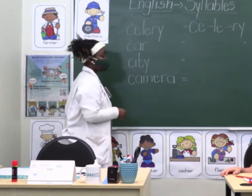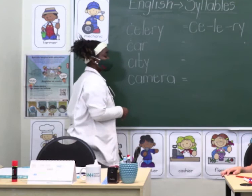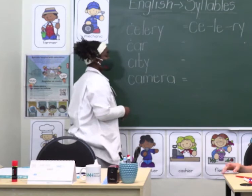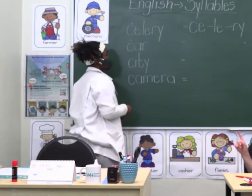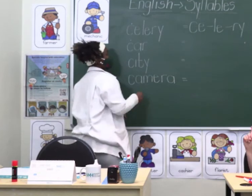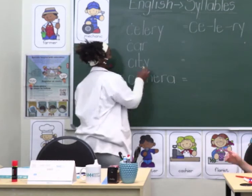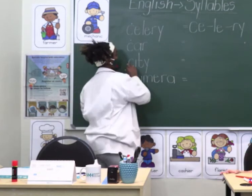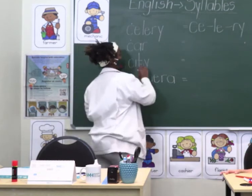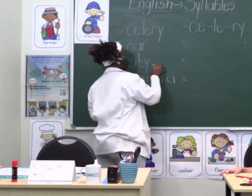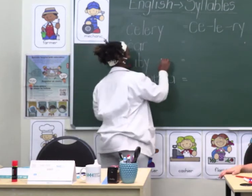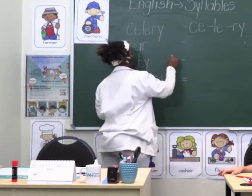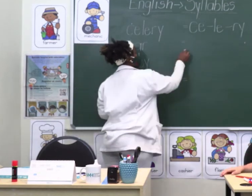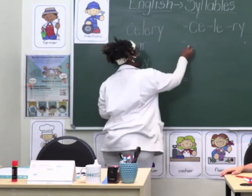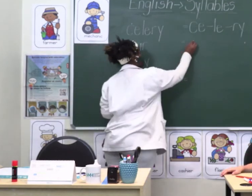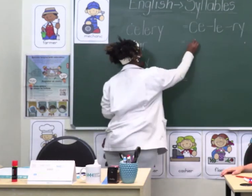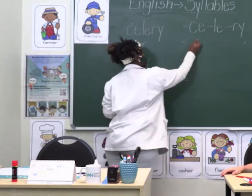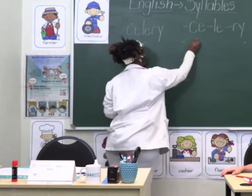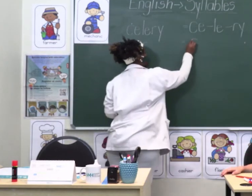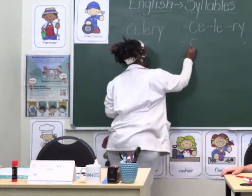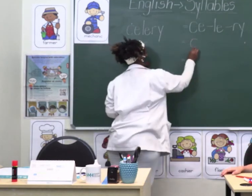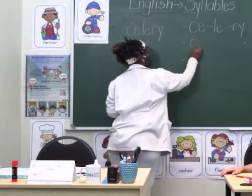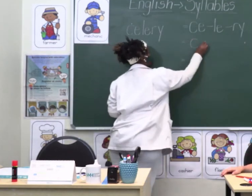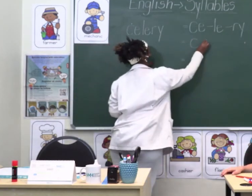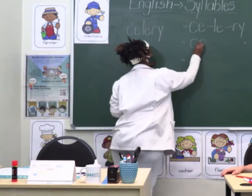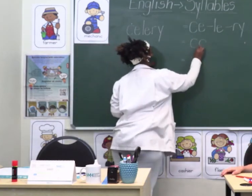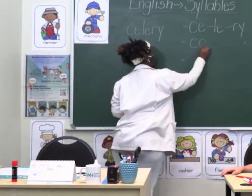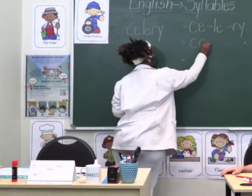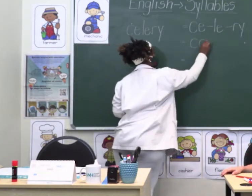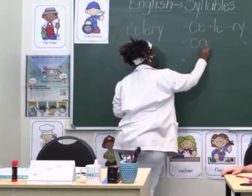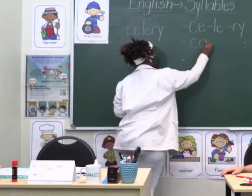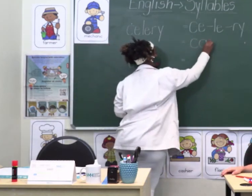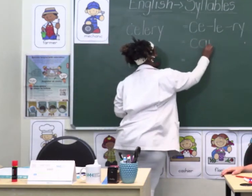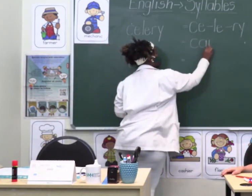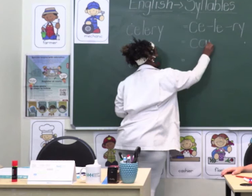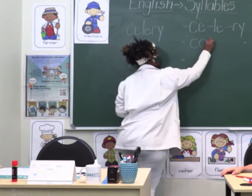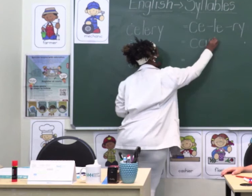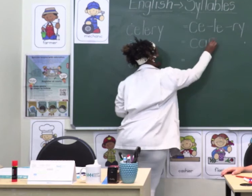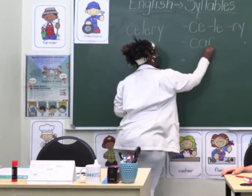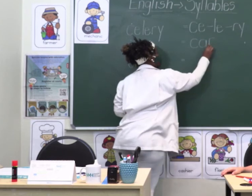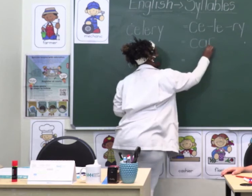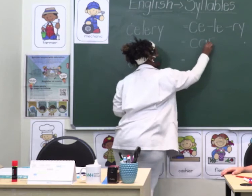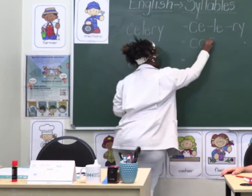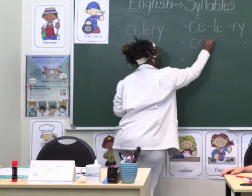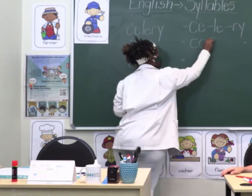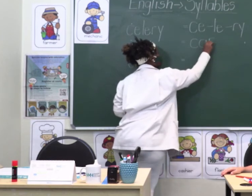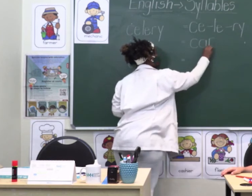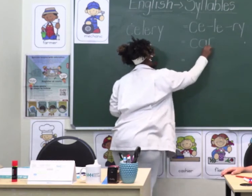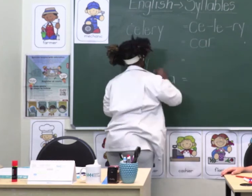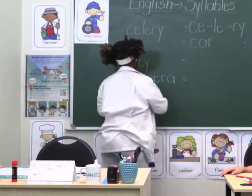do we clap it? It's only 1. So the car word stays the same. It's only